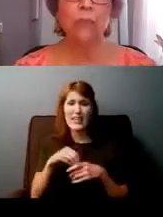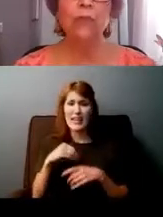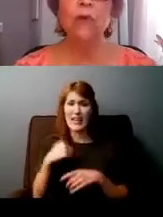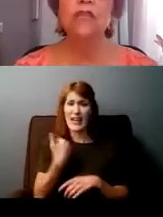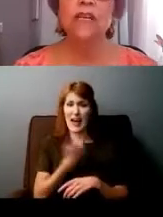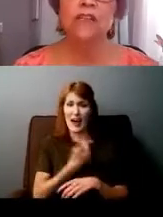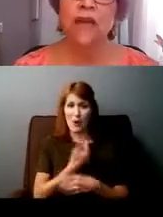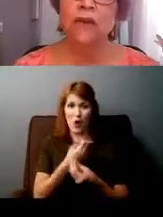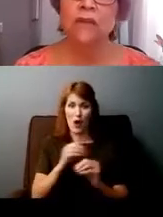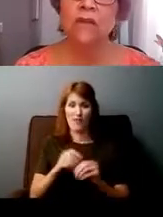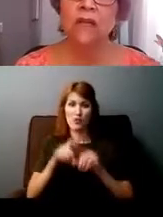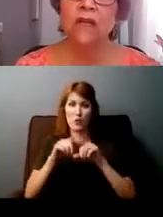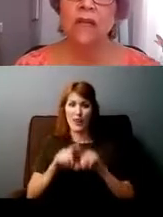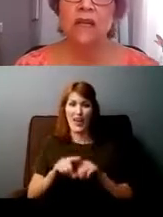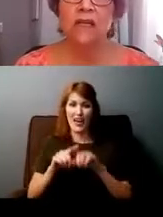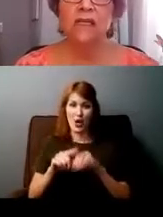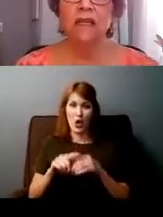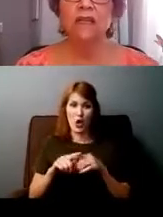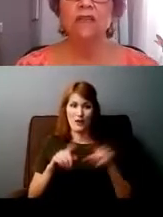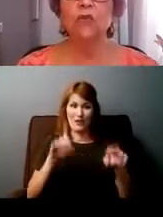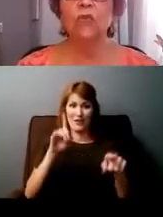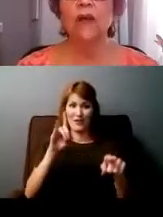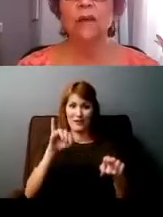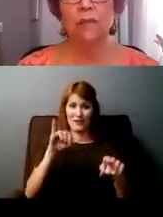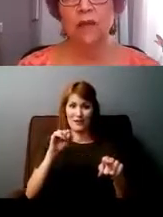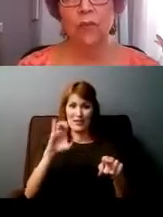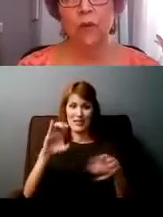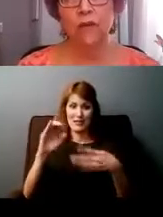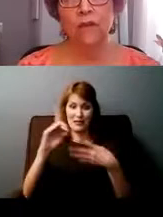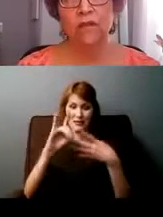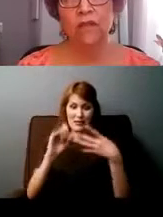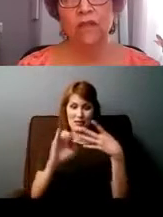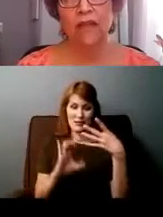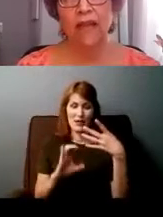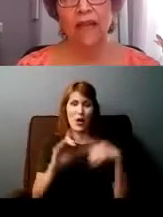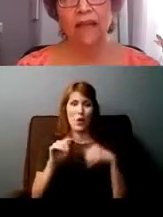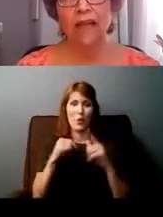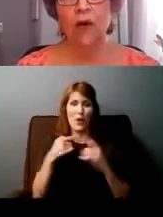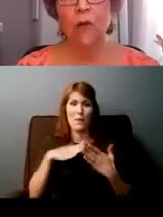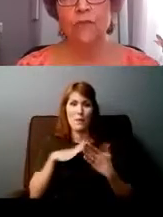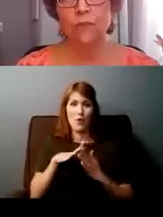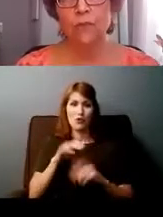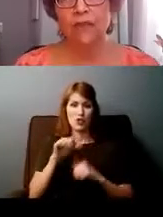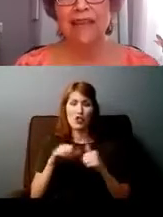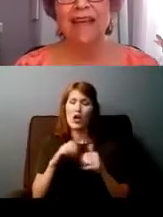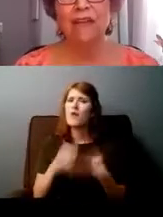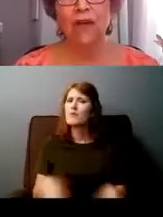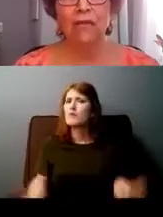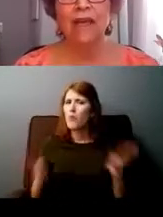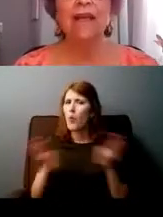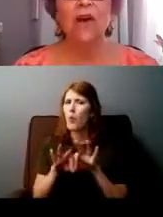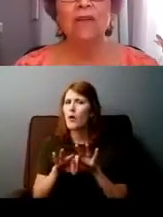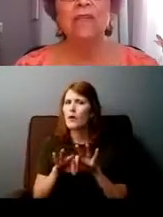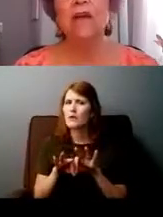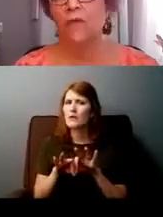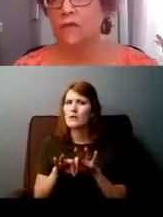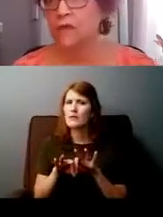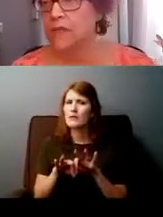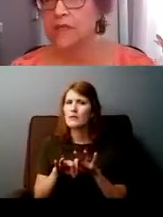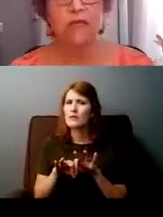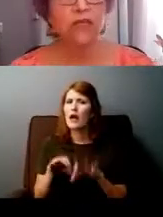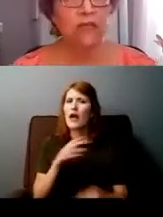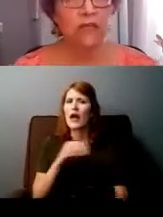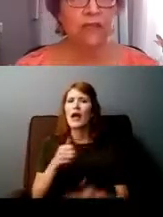we approach each other is incredibly important and helps get